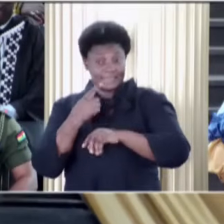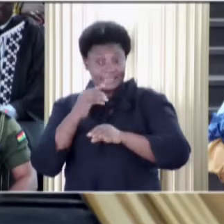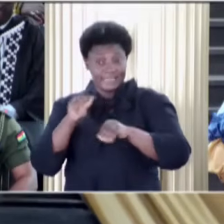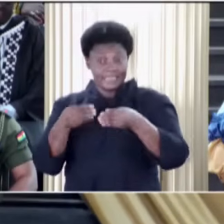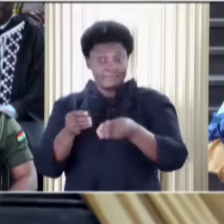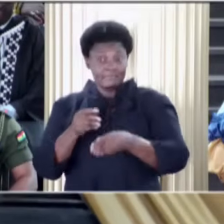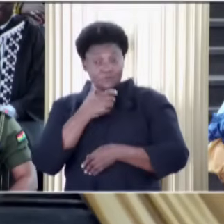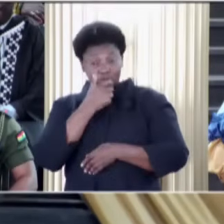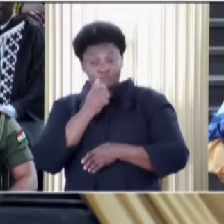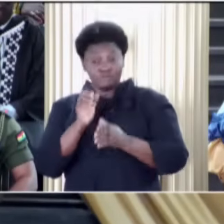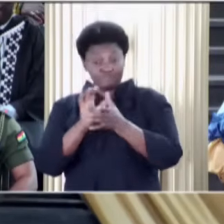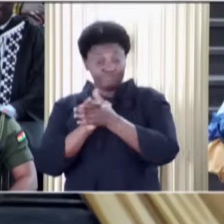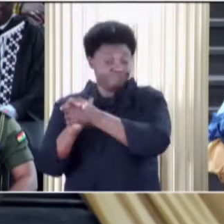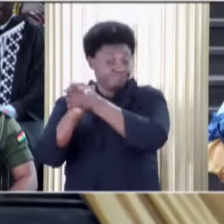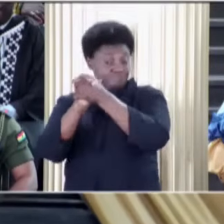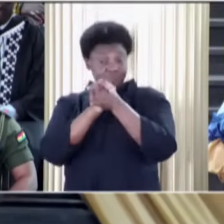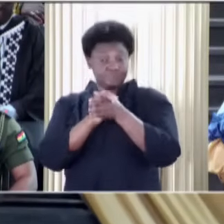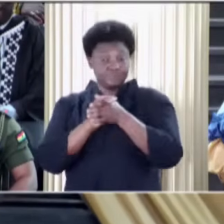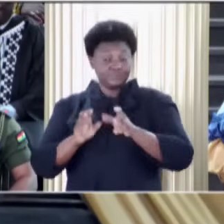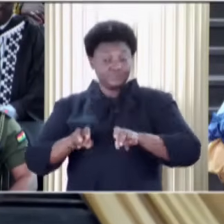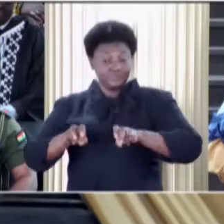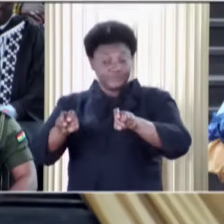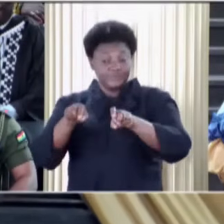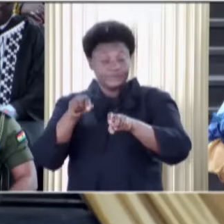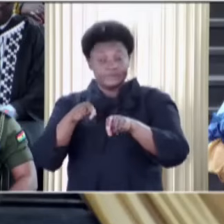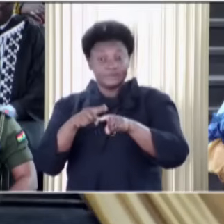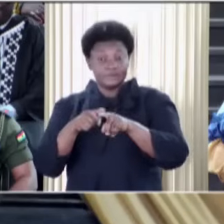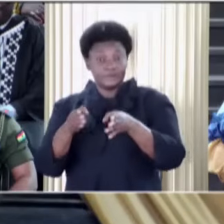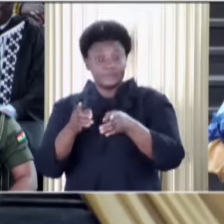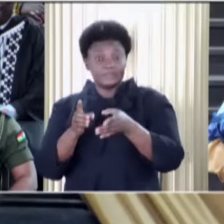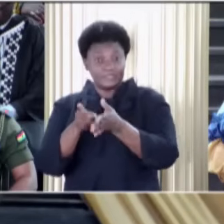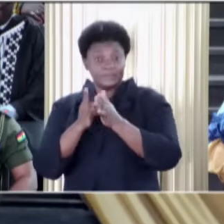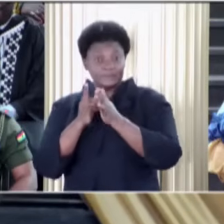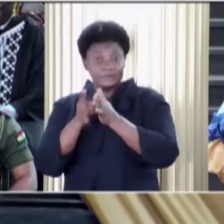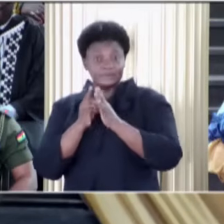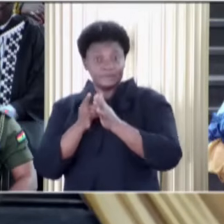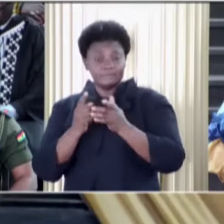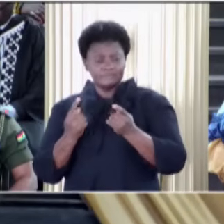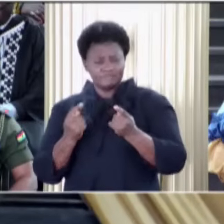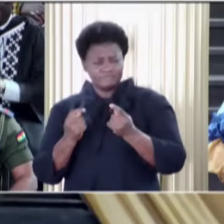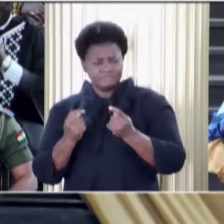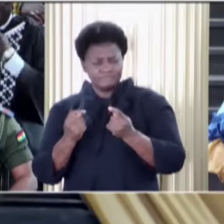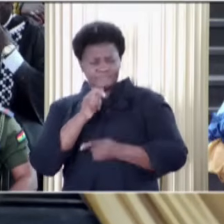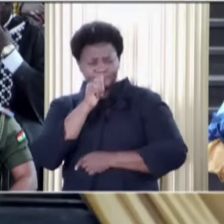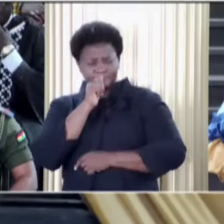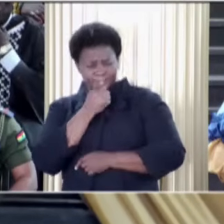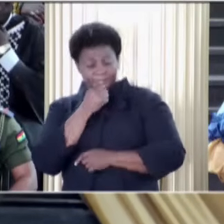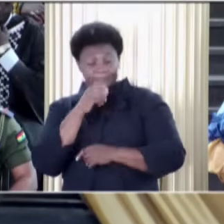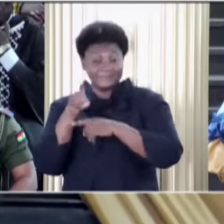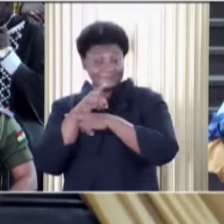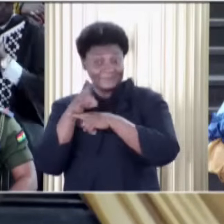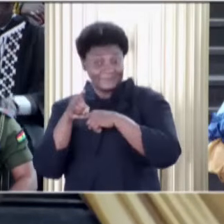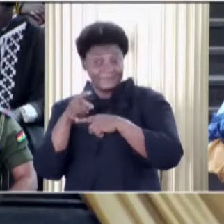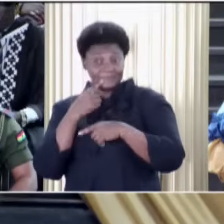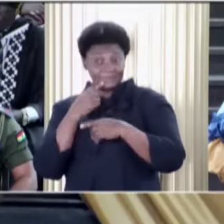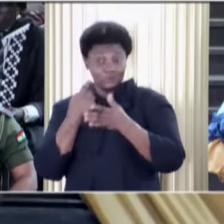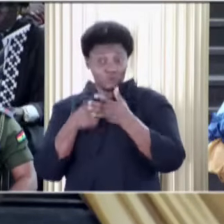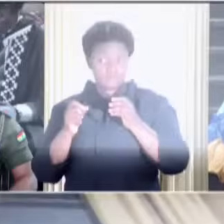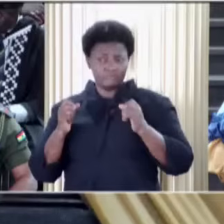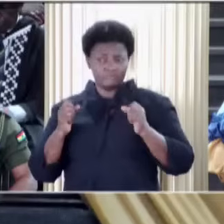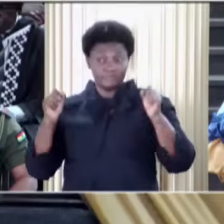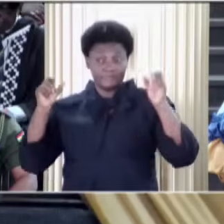congratulations. Your journey to this point has demanded perseverance, discipline, and